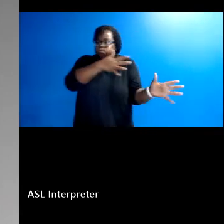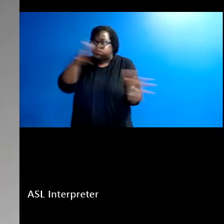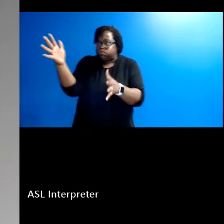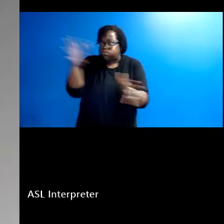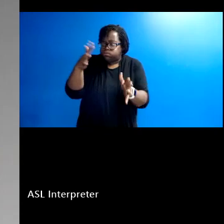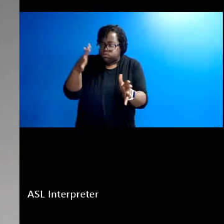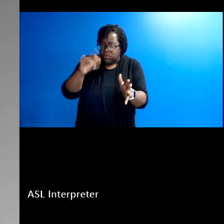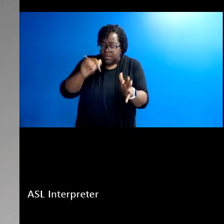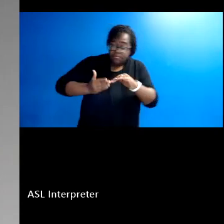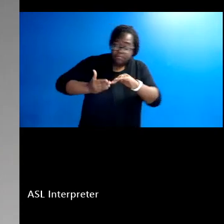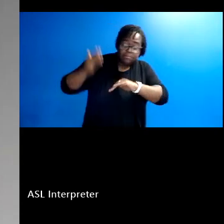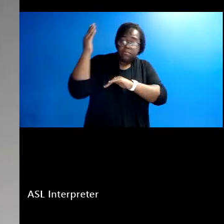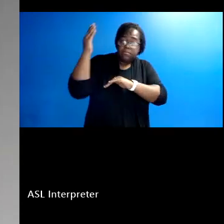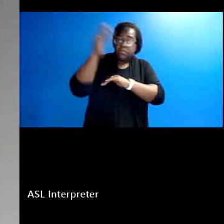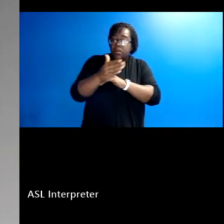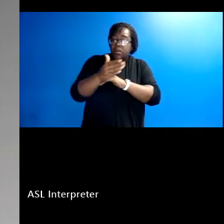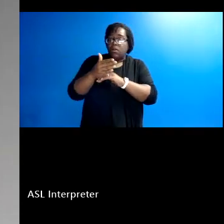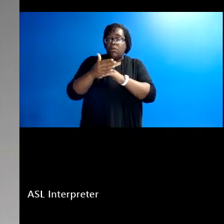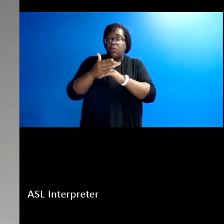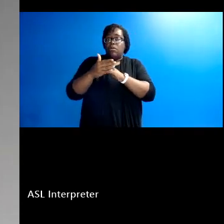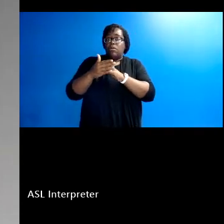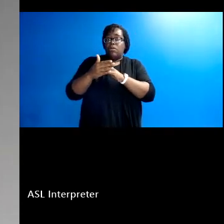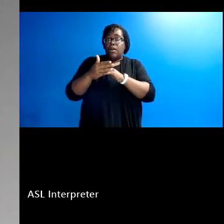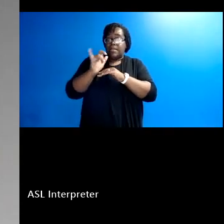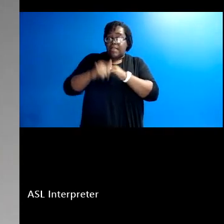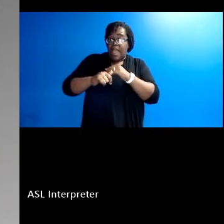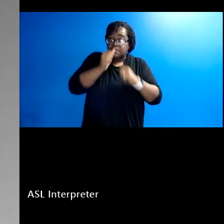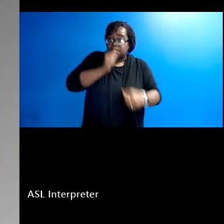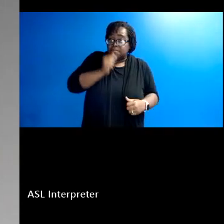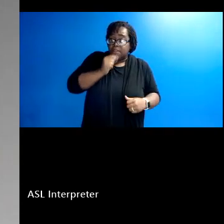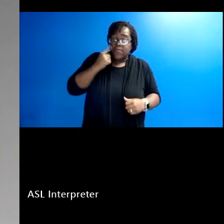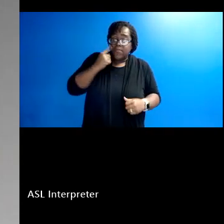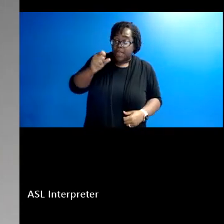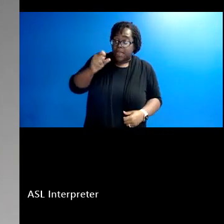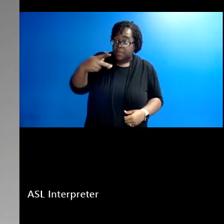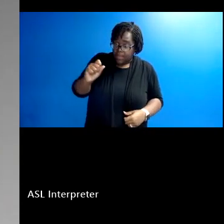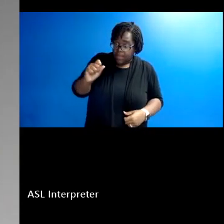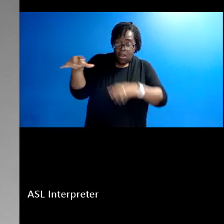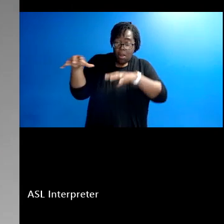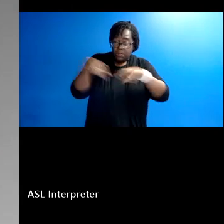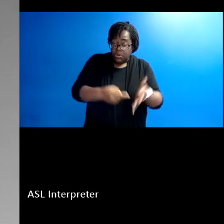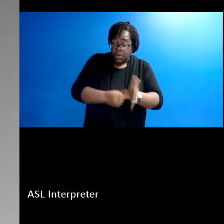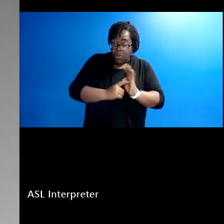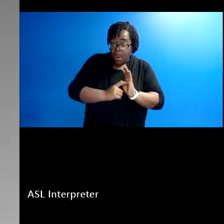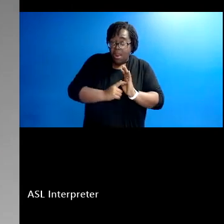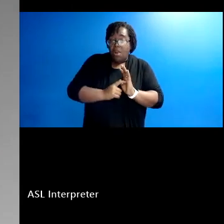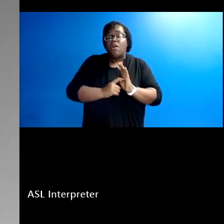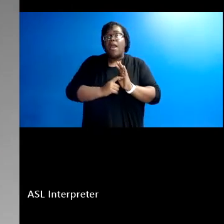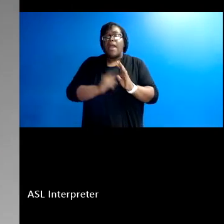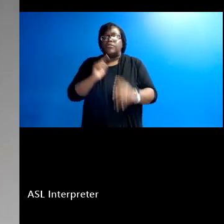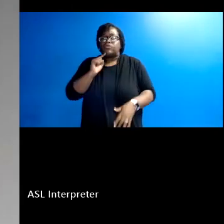exceed our cover conductor thresholds for PSPS? And extreme consequence areas. Where can you see